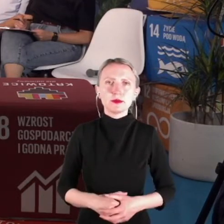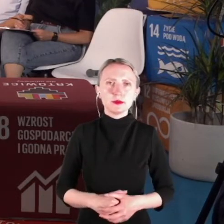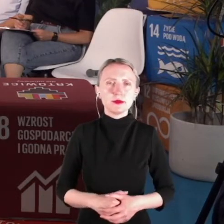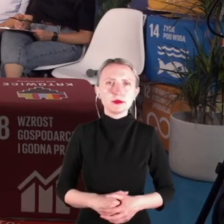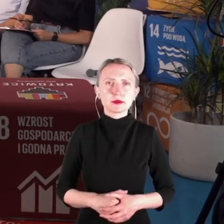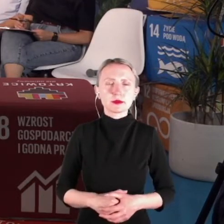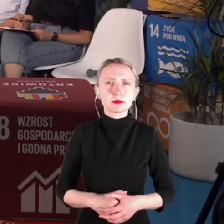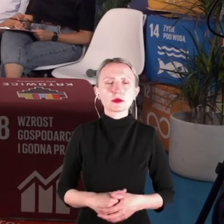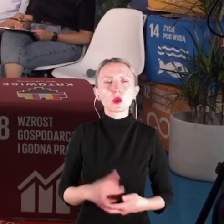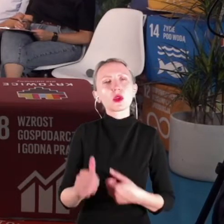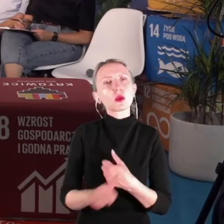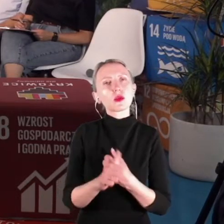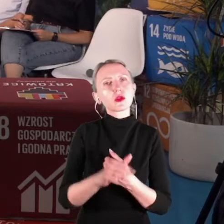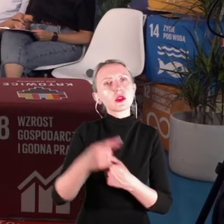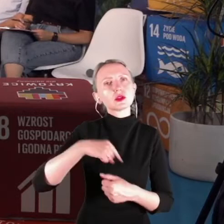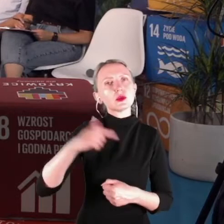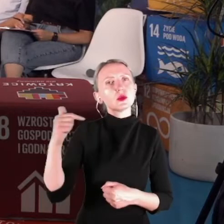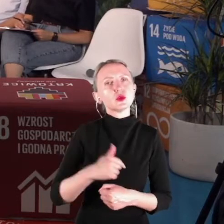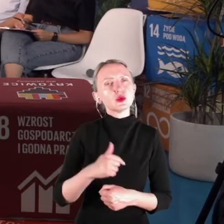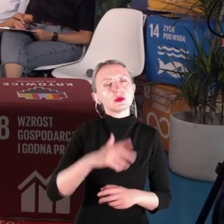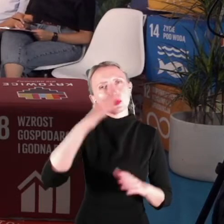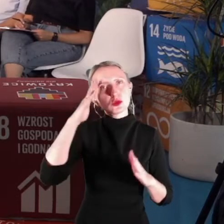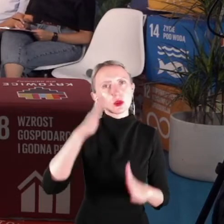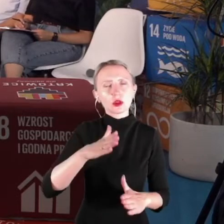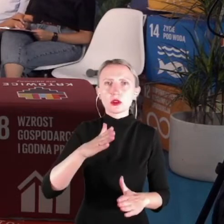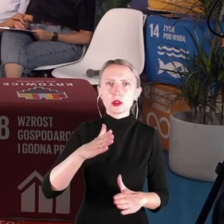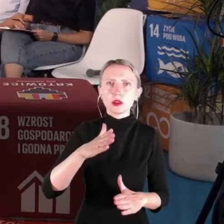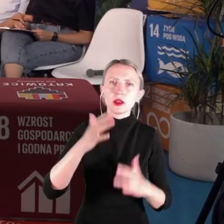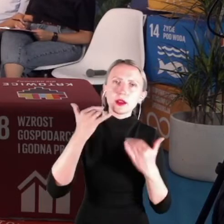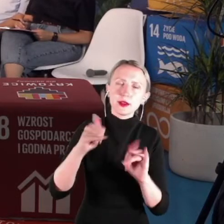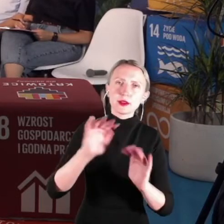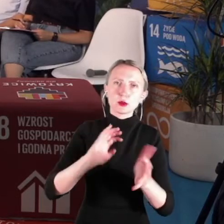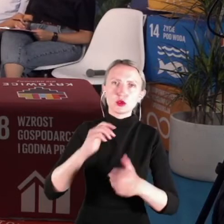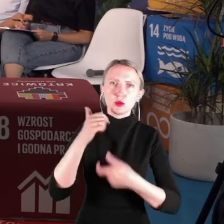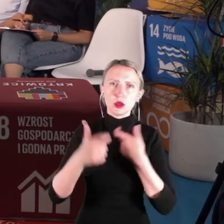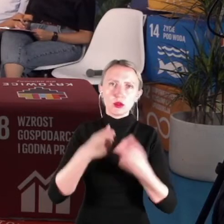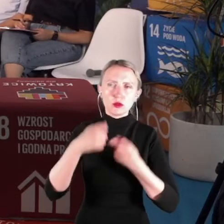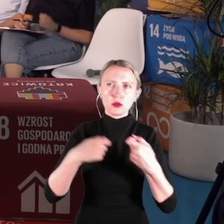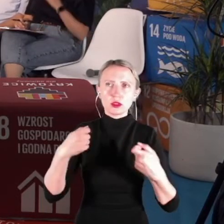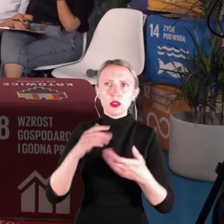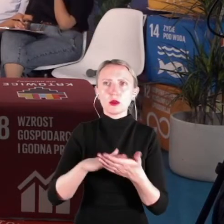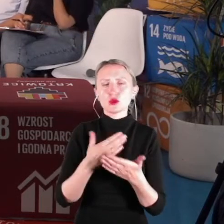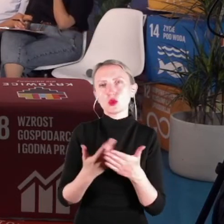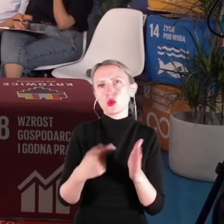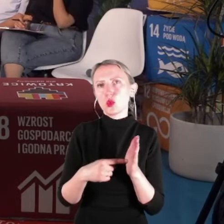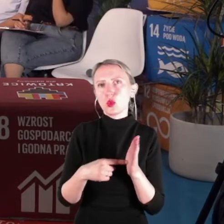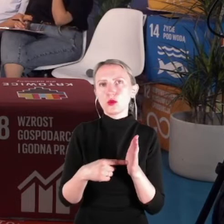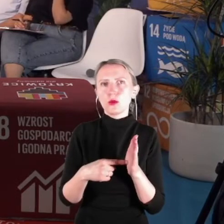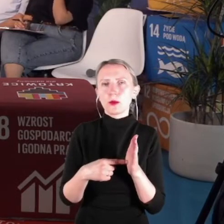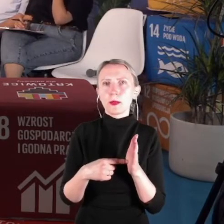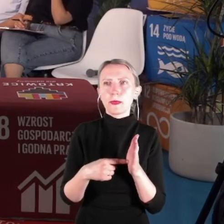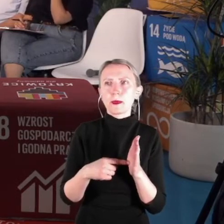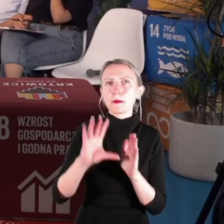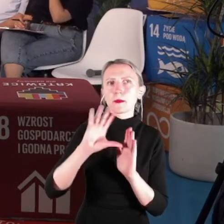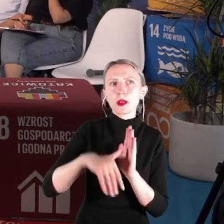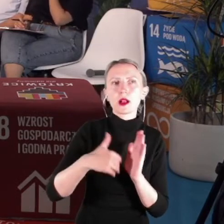urban in terms of their purpose, then growth decline history, their relations to the outside. And of course, this energy topic that I